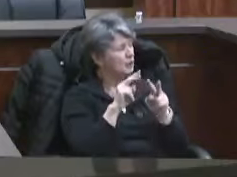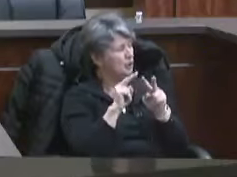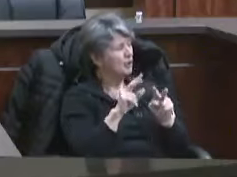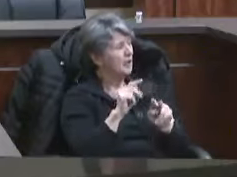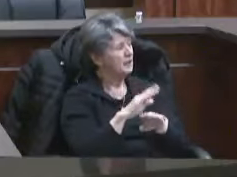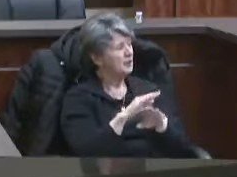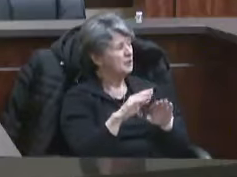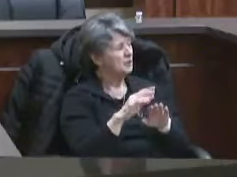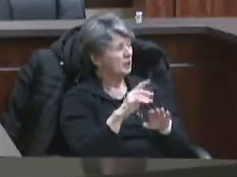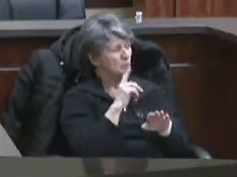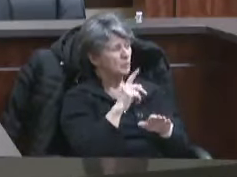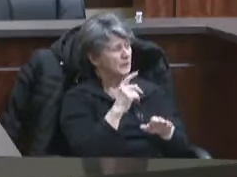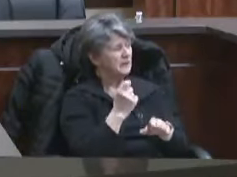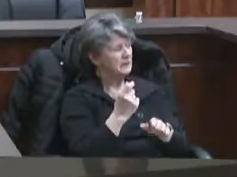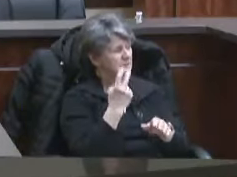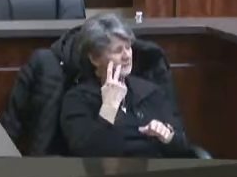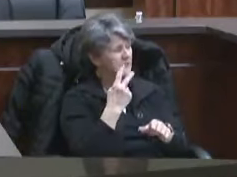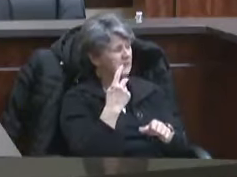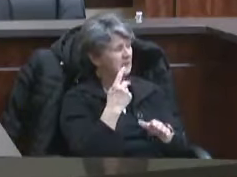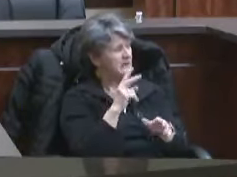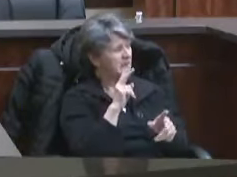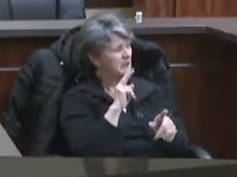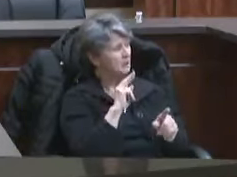share these photos with you guys?